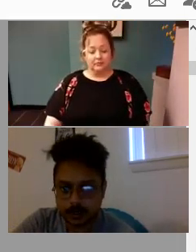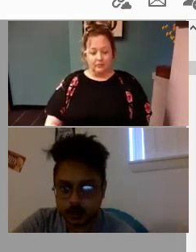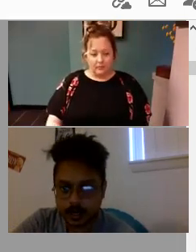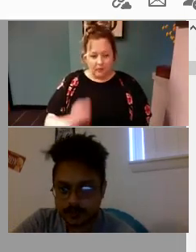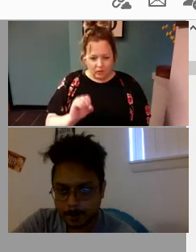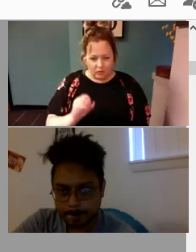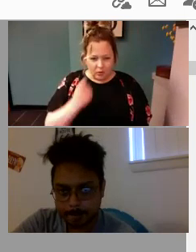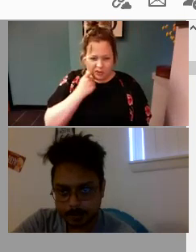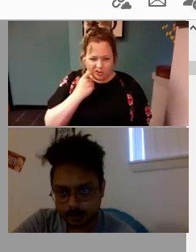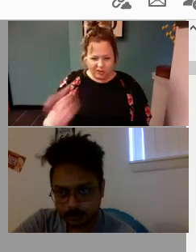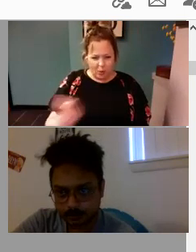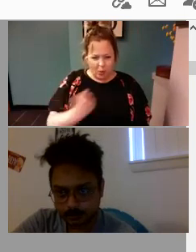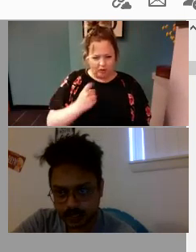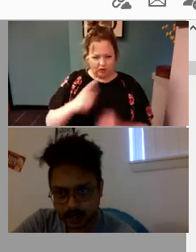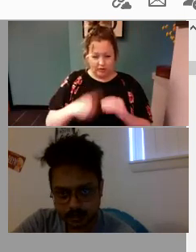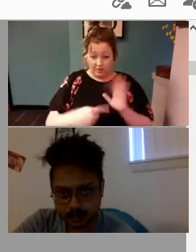about this particular graph,